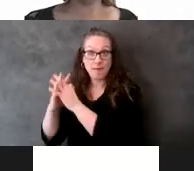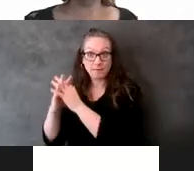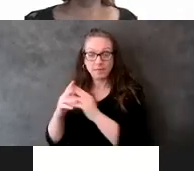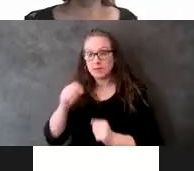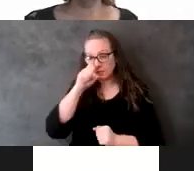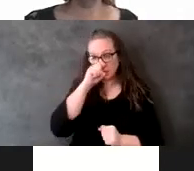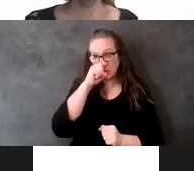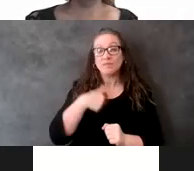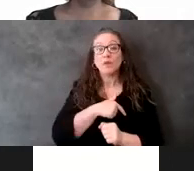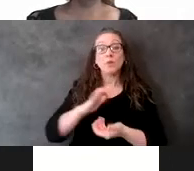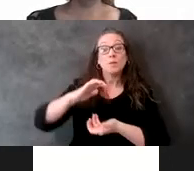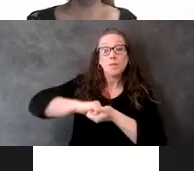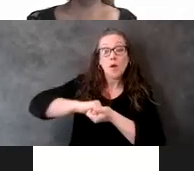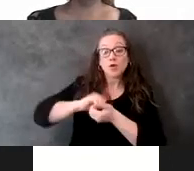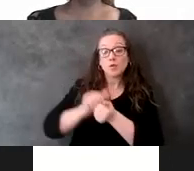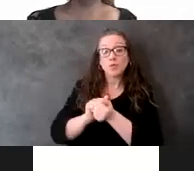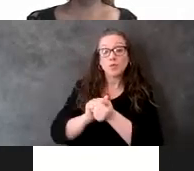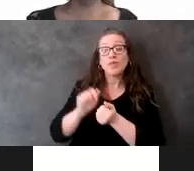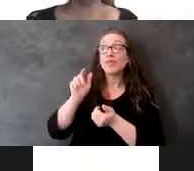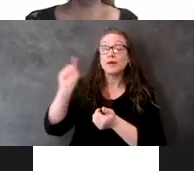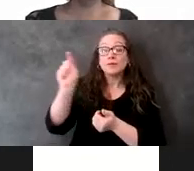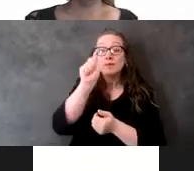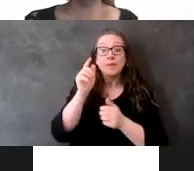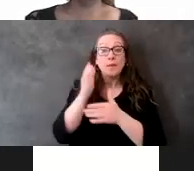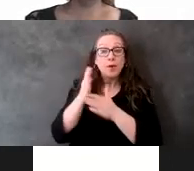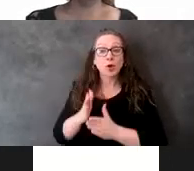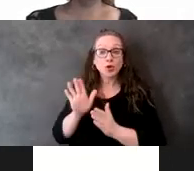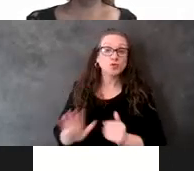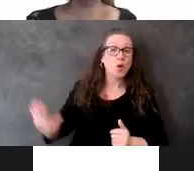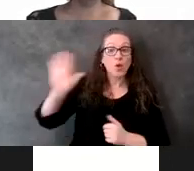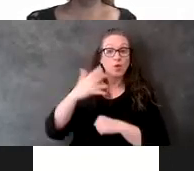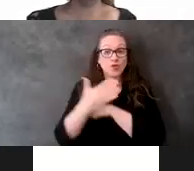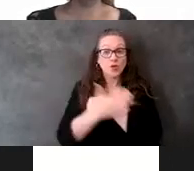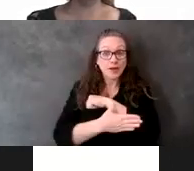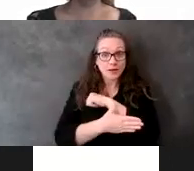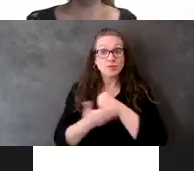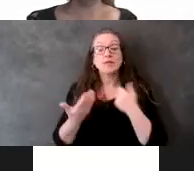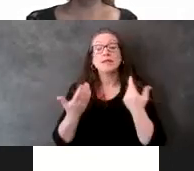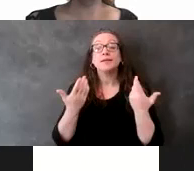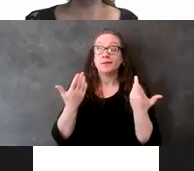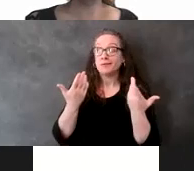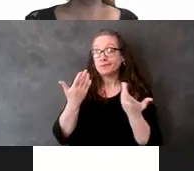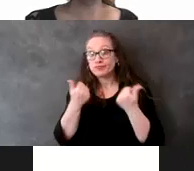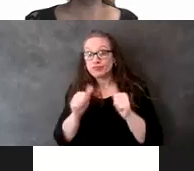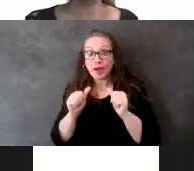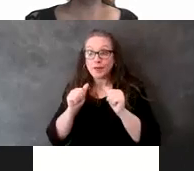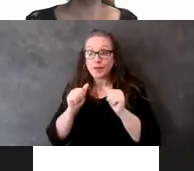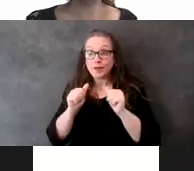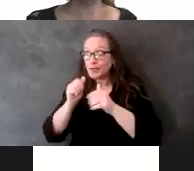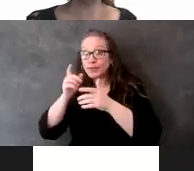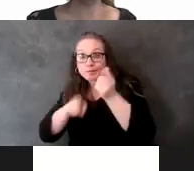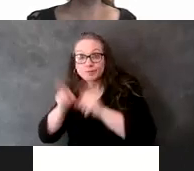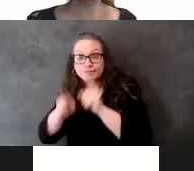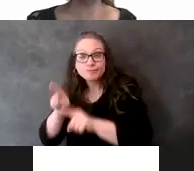around the community that they made available for our use for this purpose by contracting with the county. The problem is